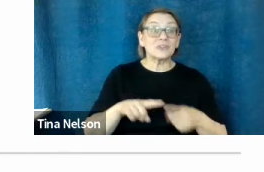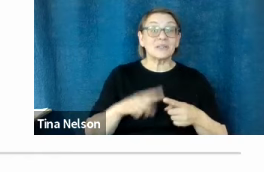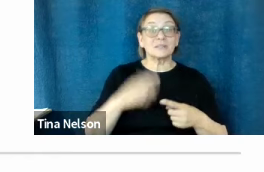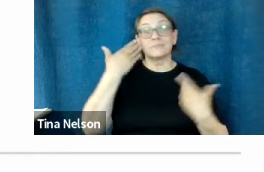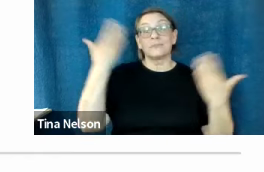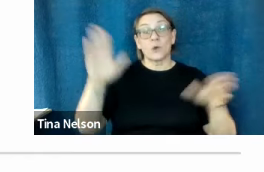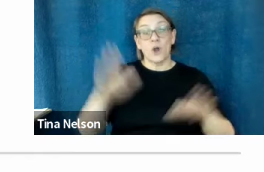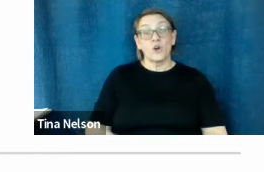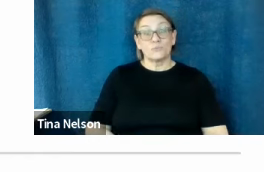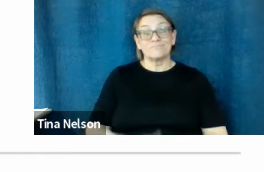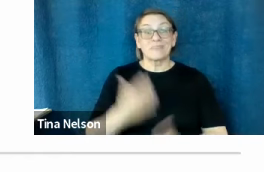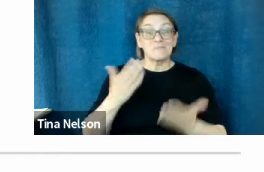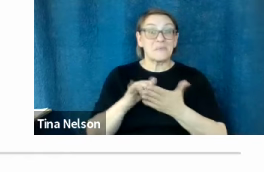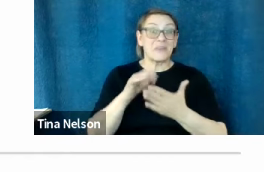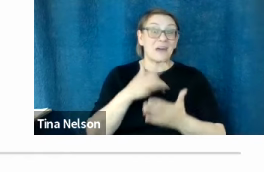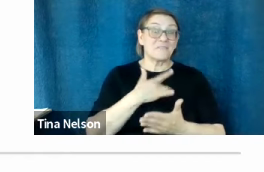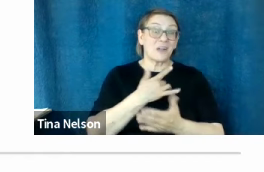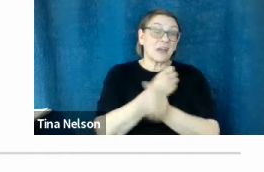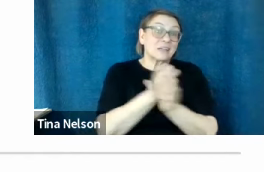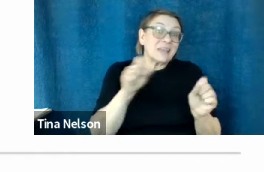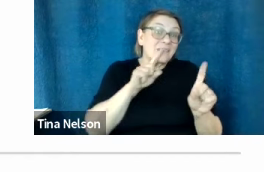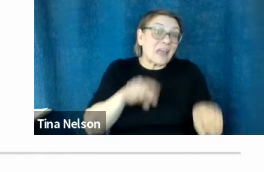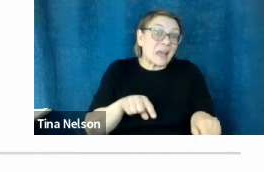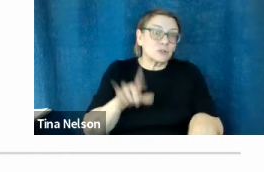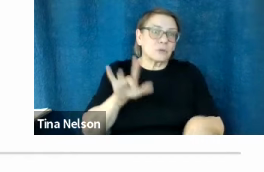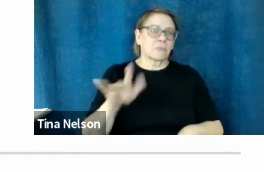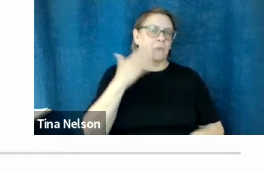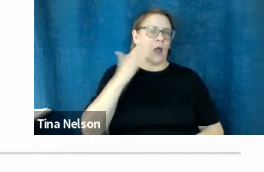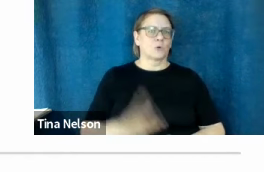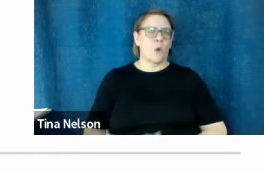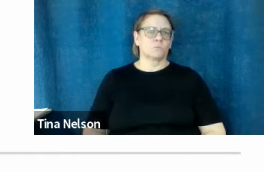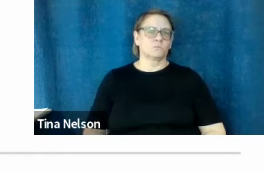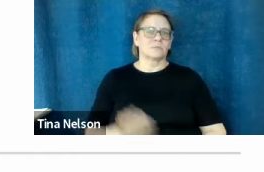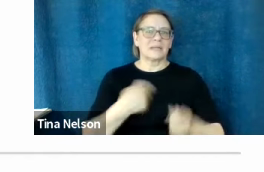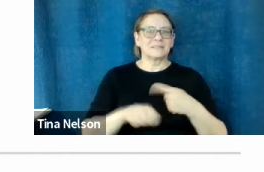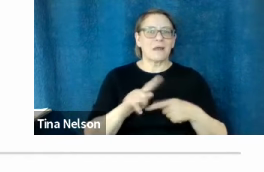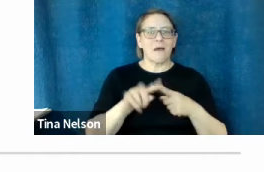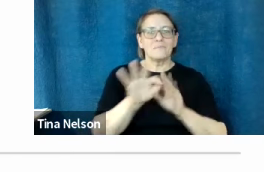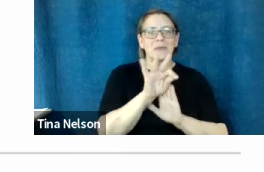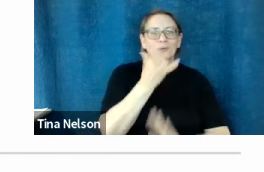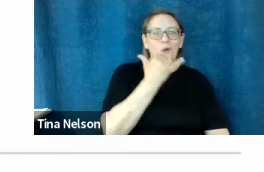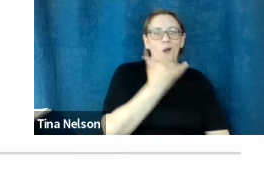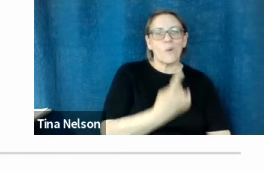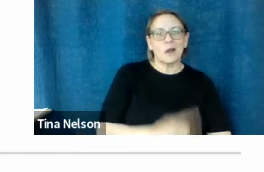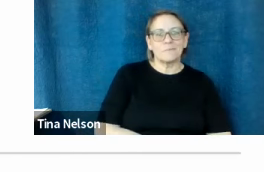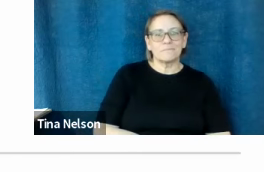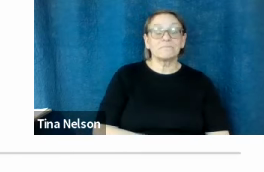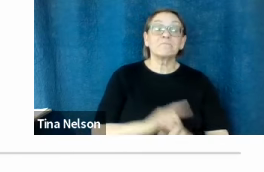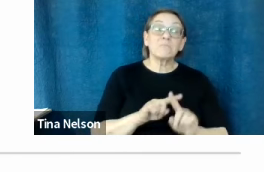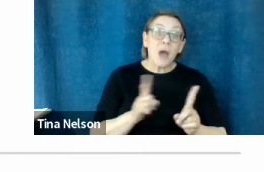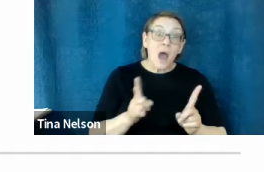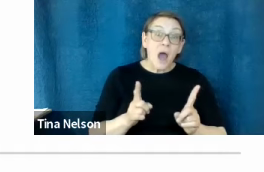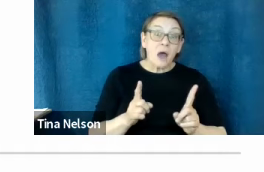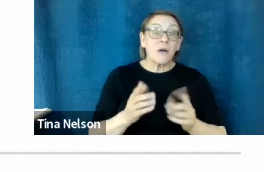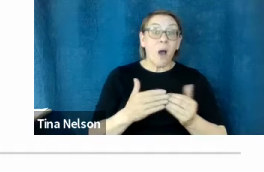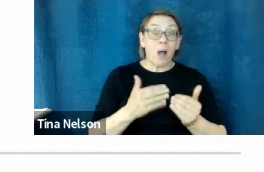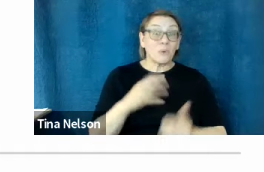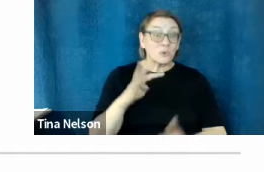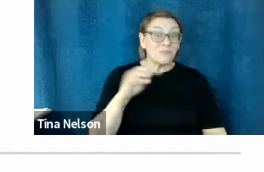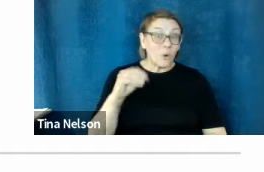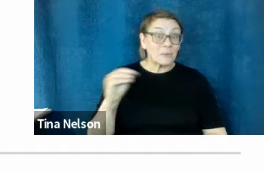maybe healthcare providers have a way out of saying they don't know rather than picking the wrong one, but nevertheless, almost 40